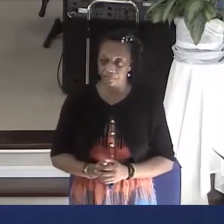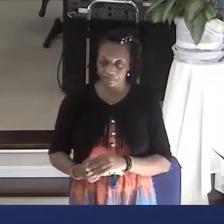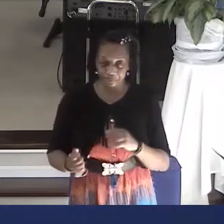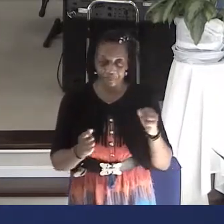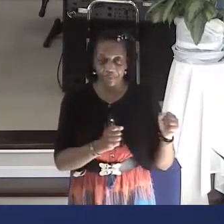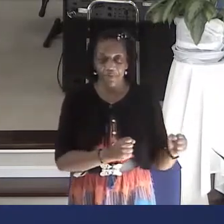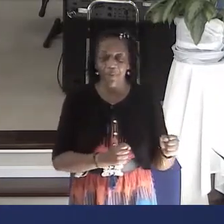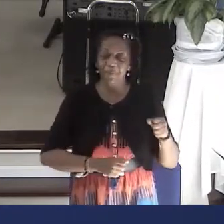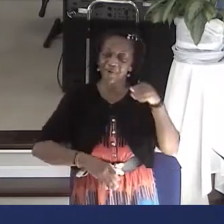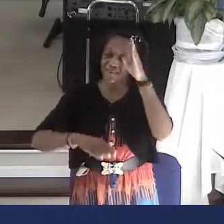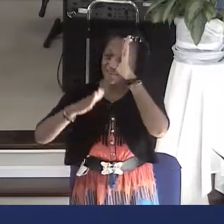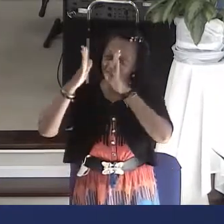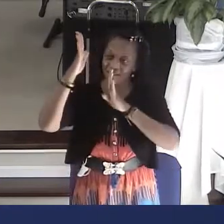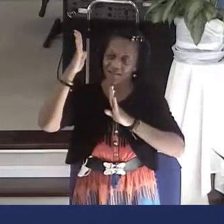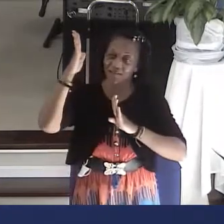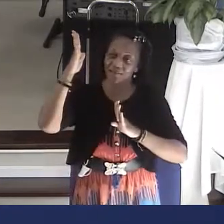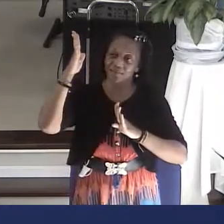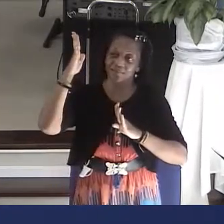Almighty God,